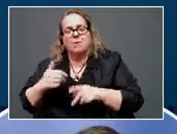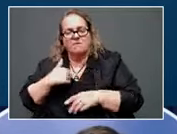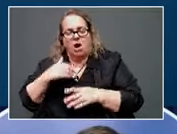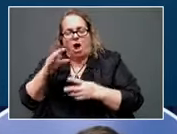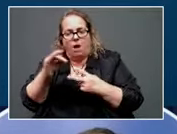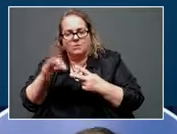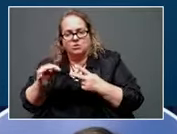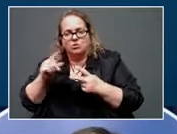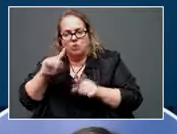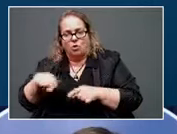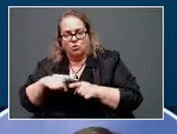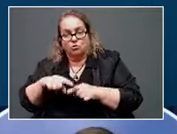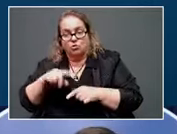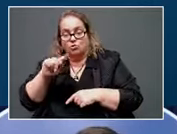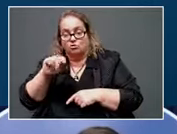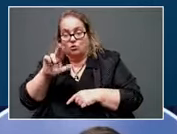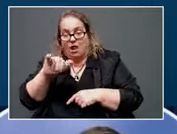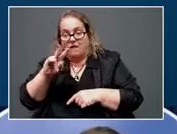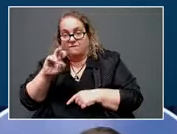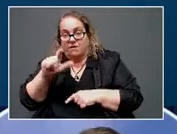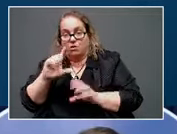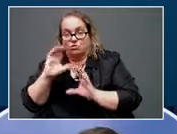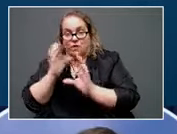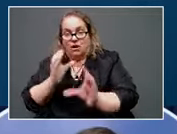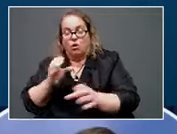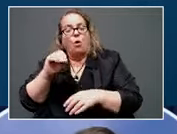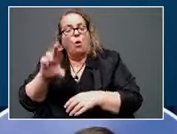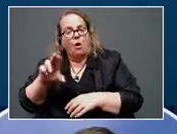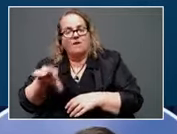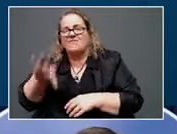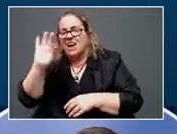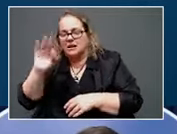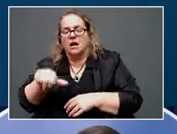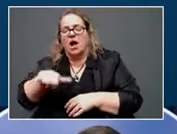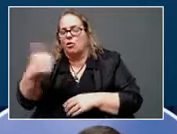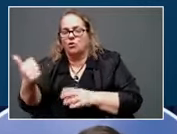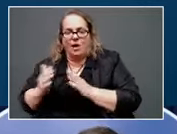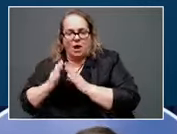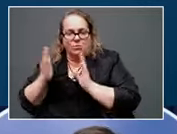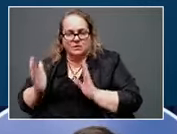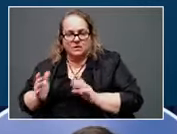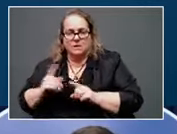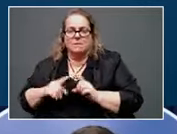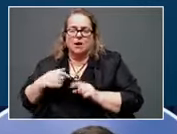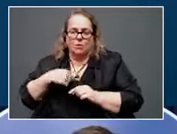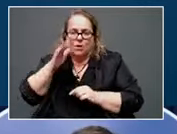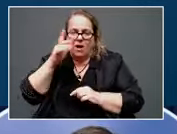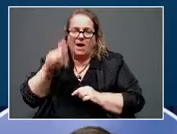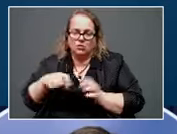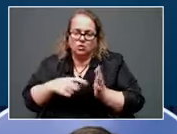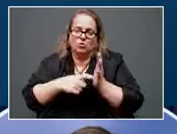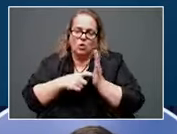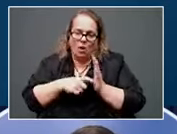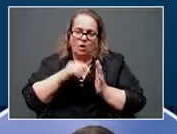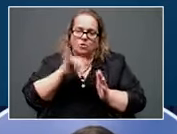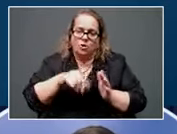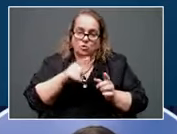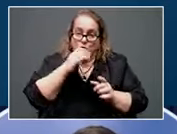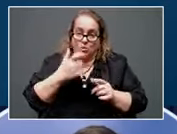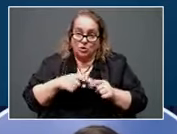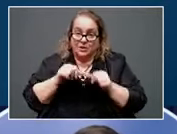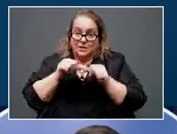a travel trailer or finding other housing. But we are going to have to require those that want to continue to